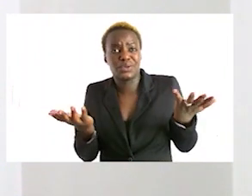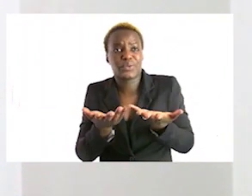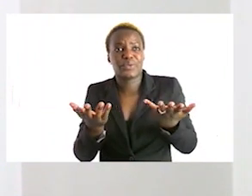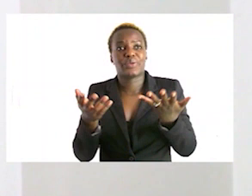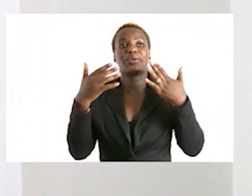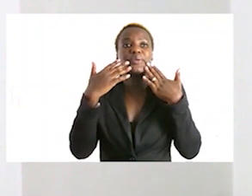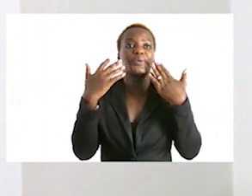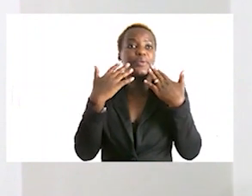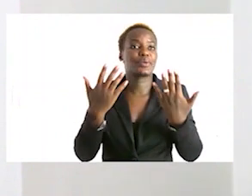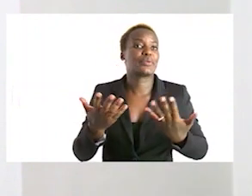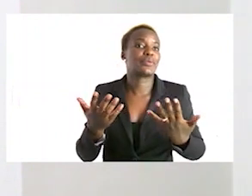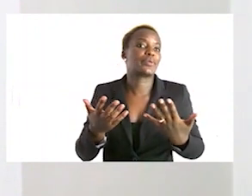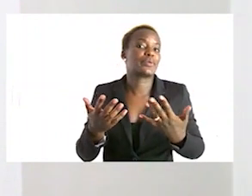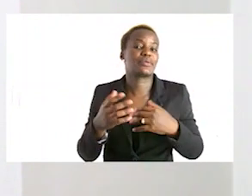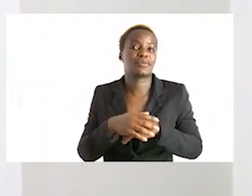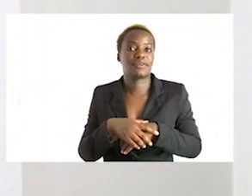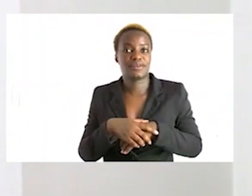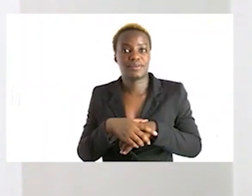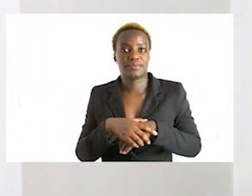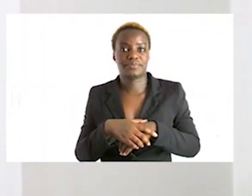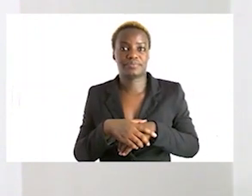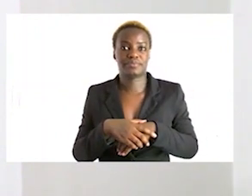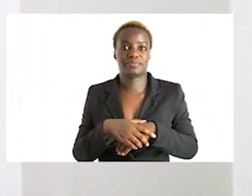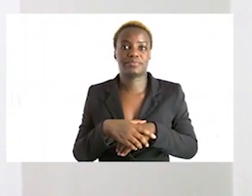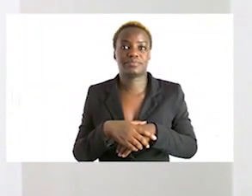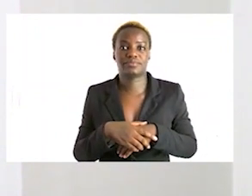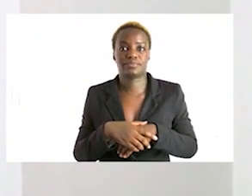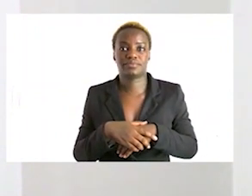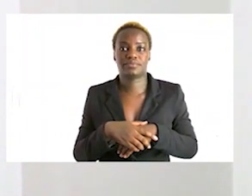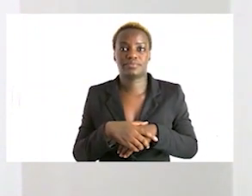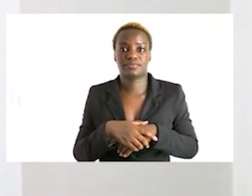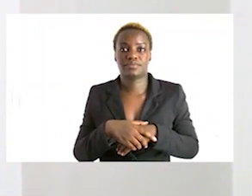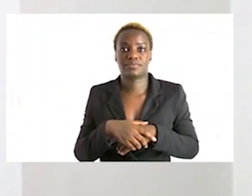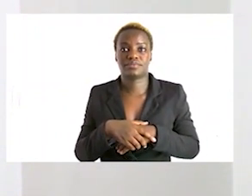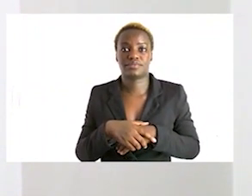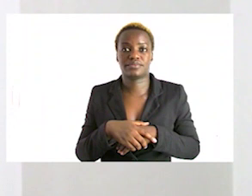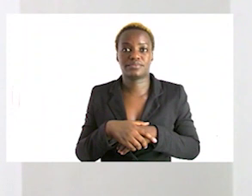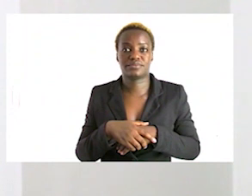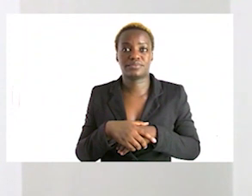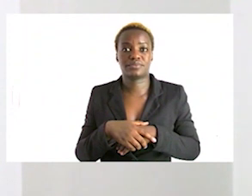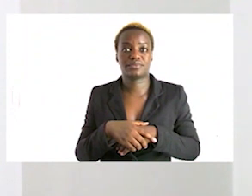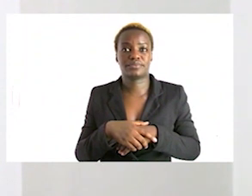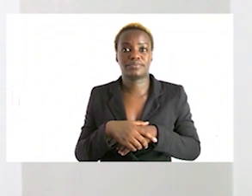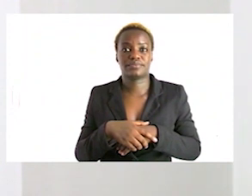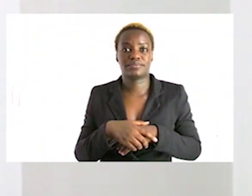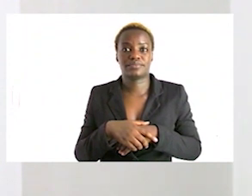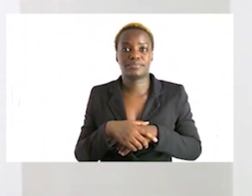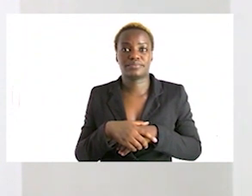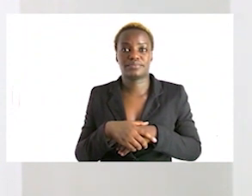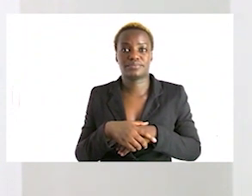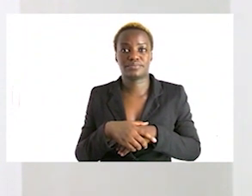the cat is, which is underneath the box. How about this one here? Where is the cat? It